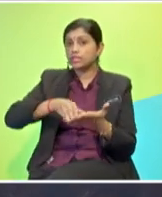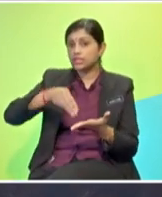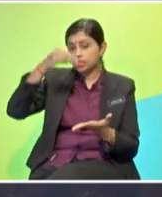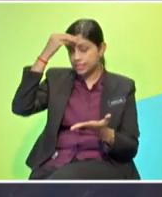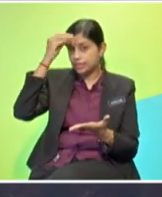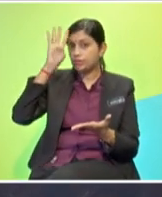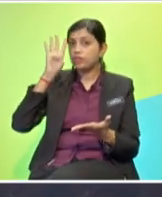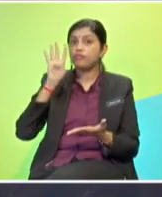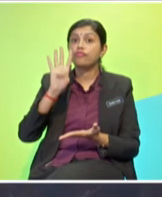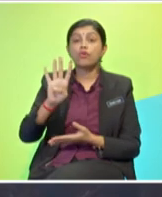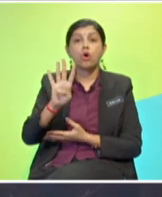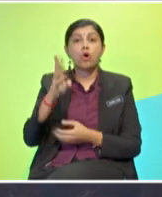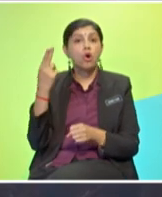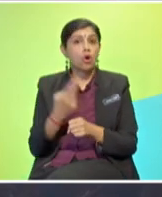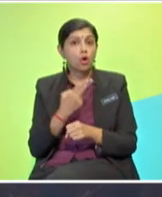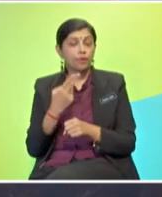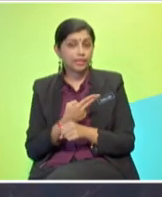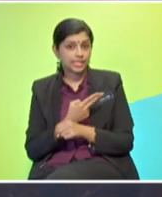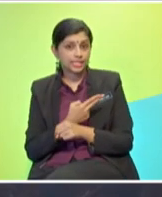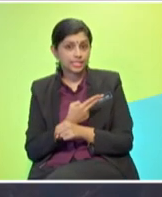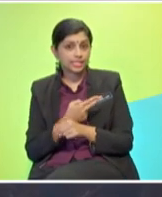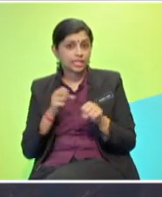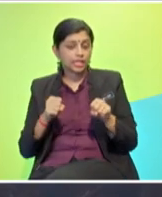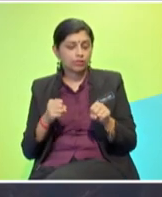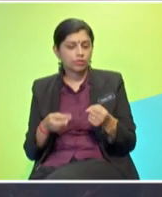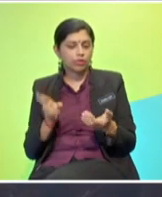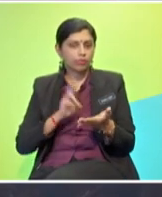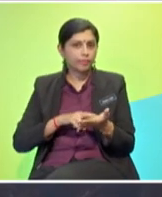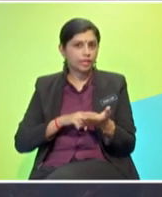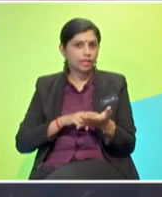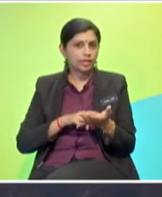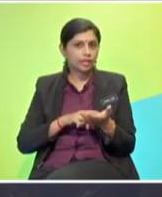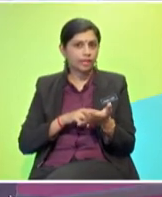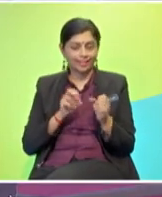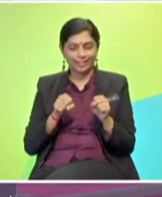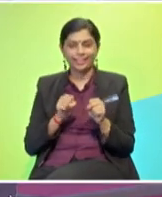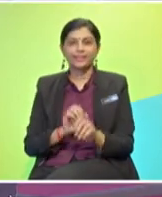four hobbies. Okay. Can we repeat? All right. Yes, of course.